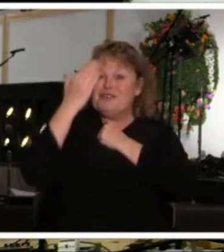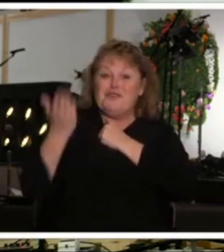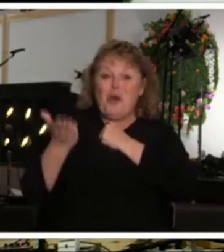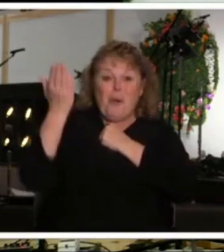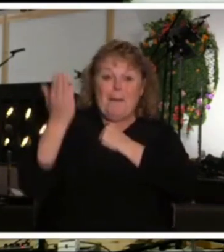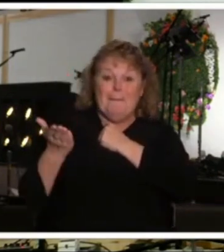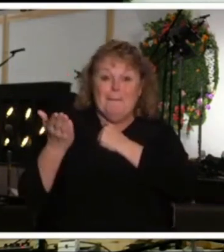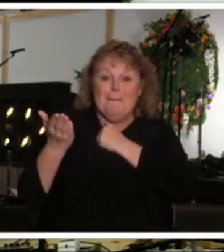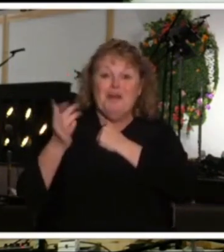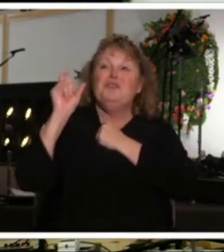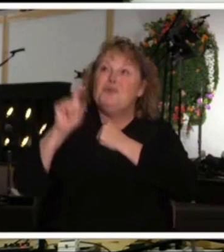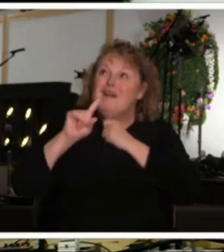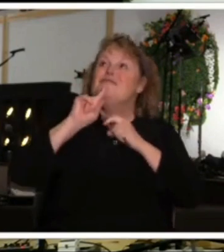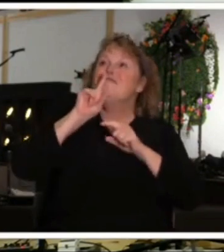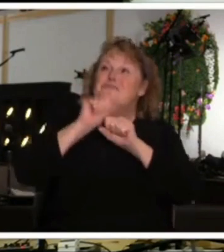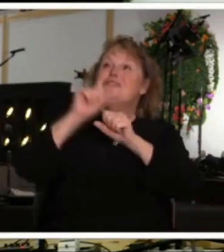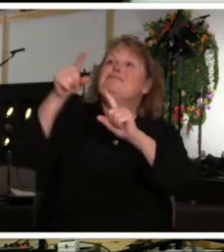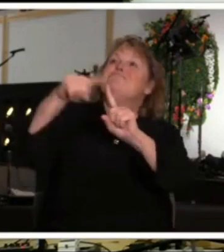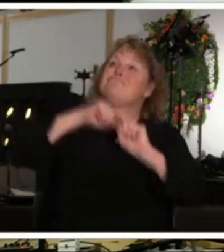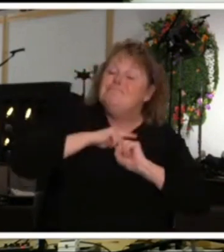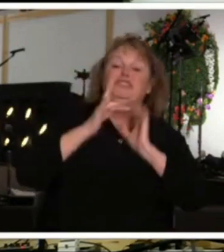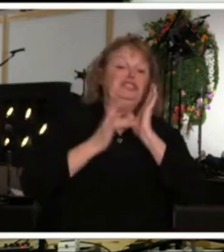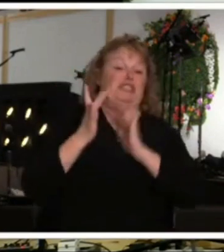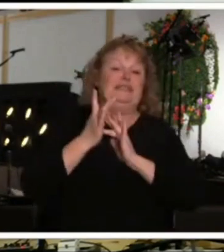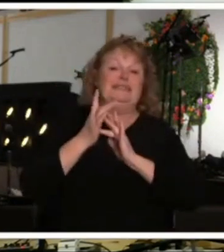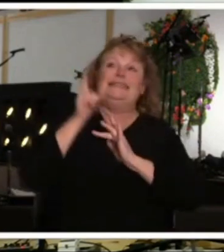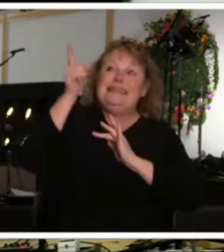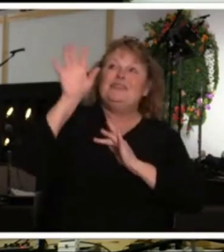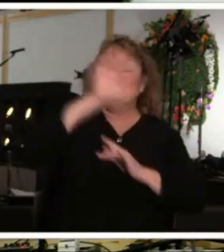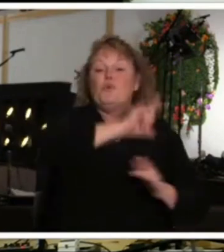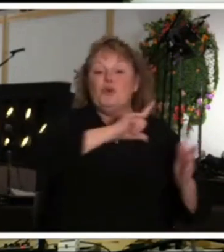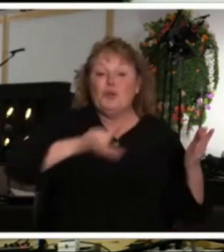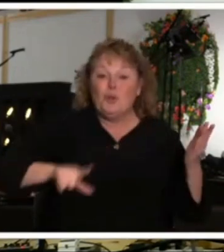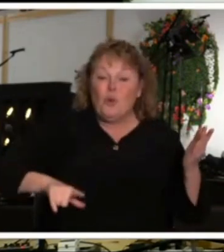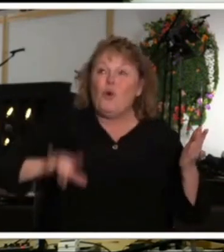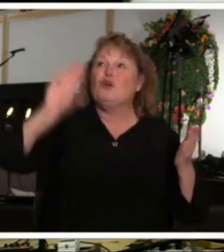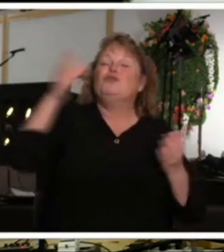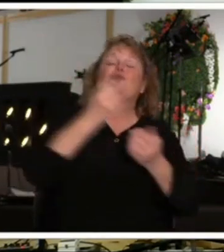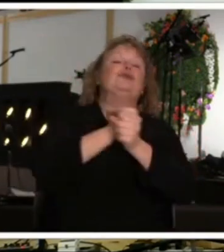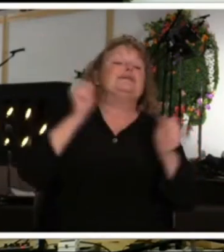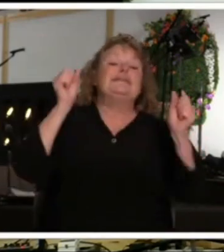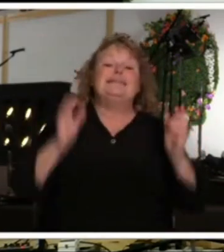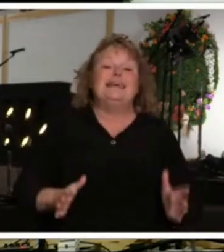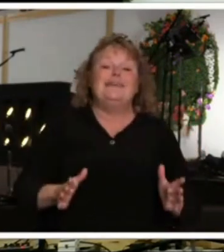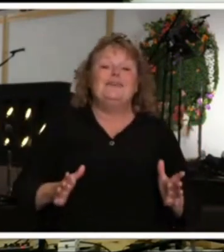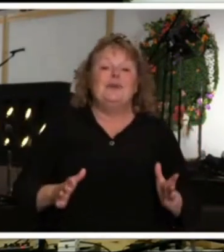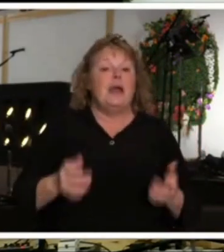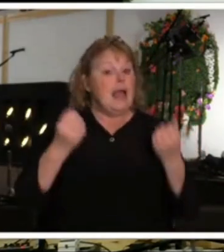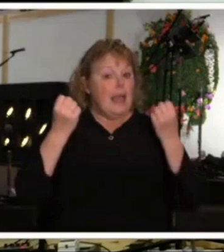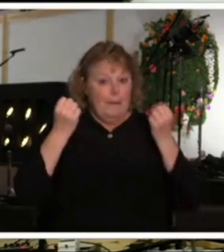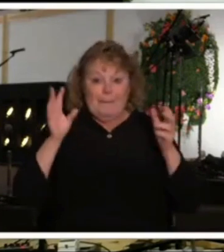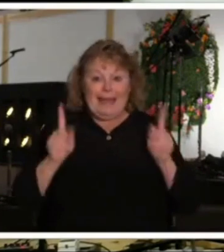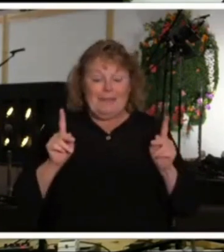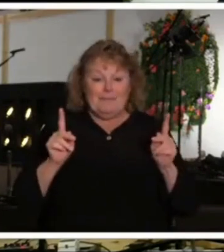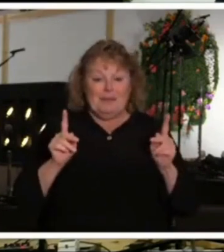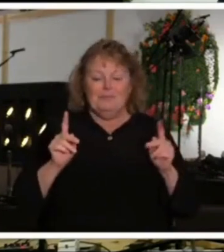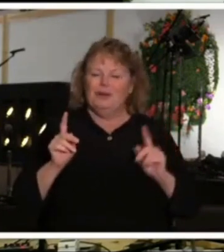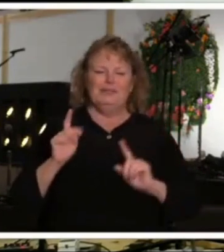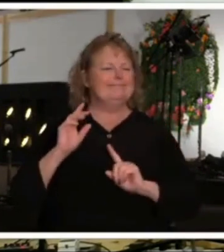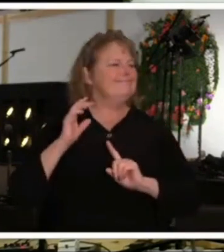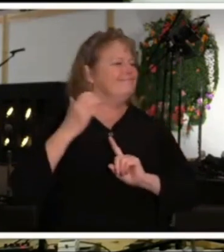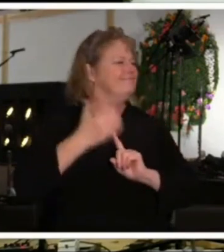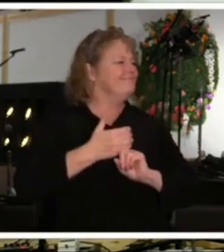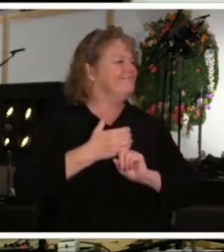know Jesus as your Lord and Savior. A lot of people, they look good on the outside.